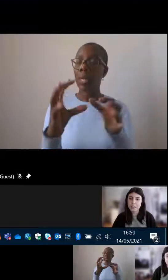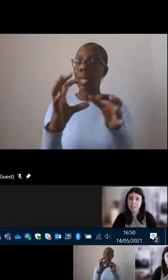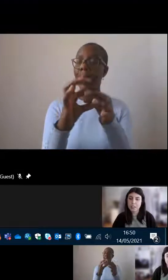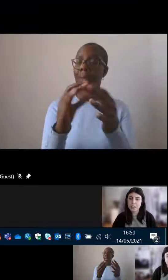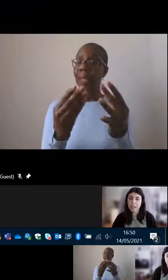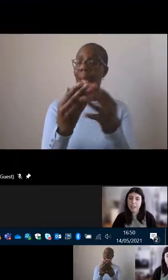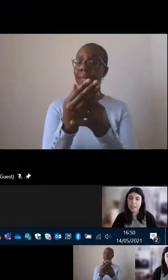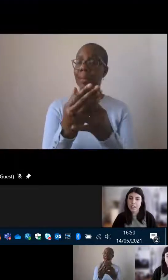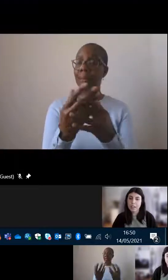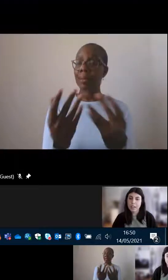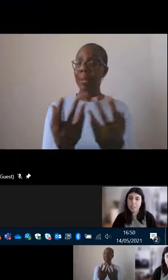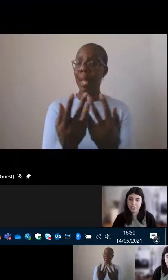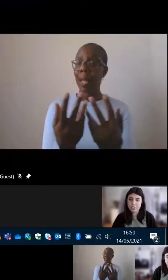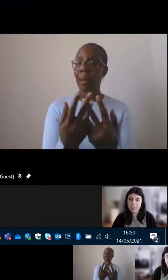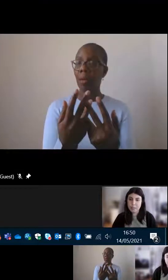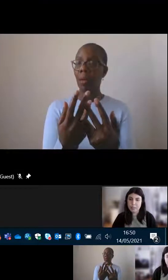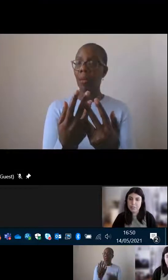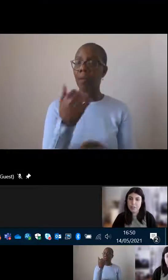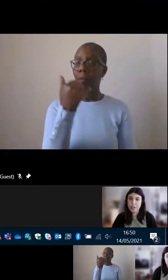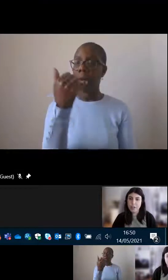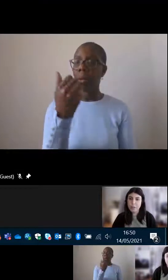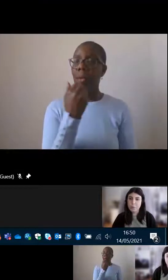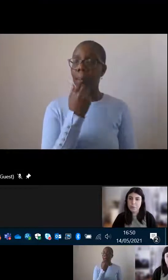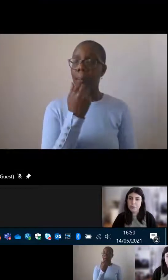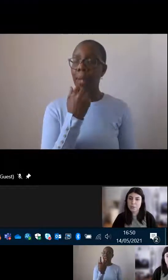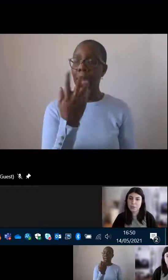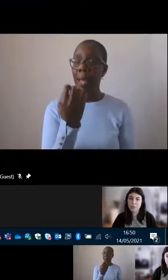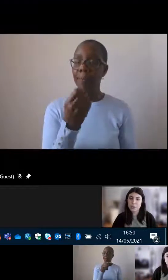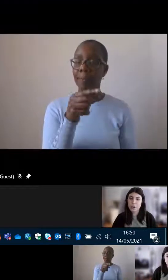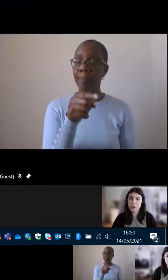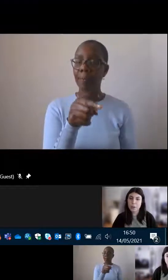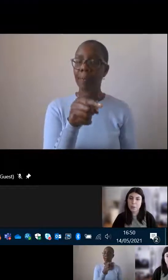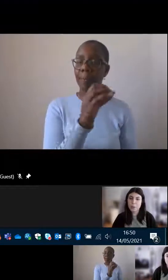number mentioned there, which is